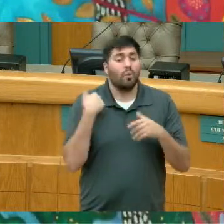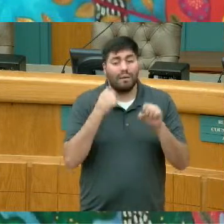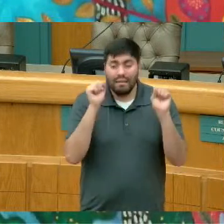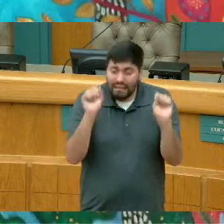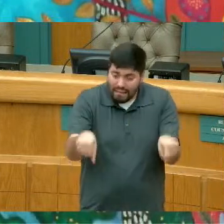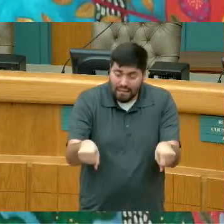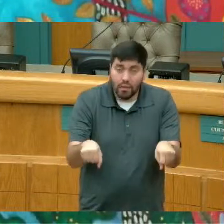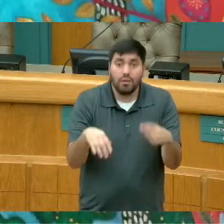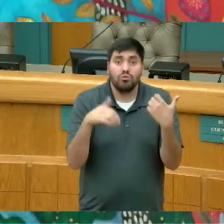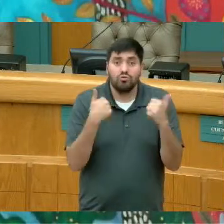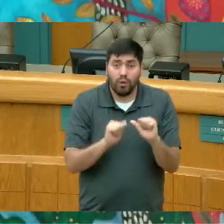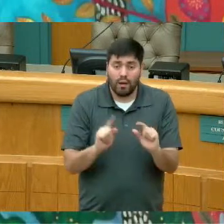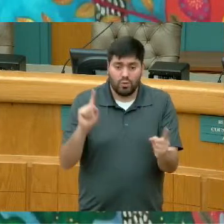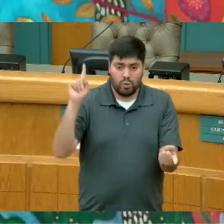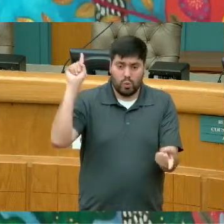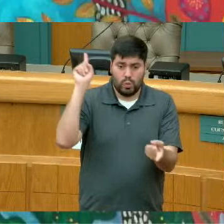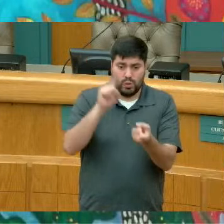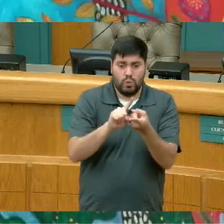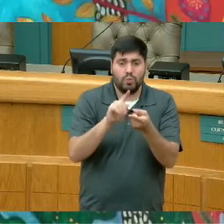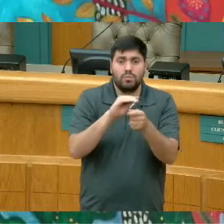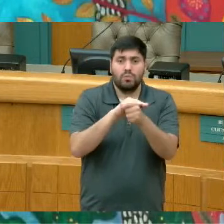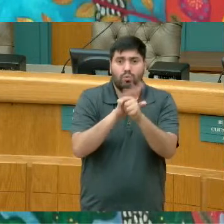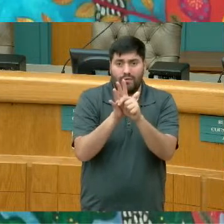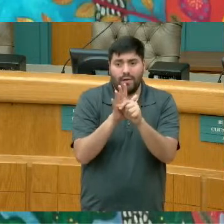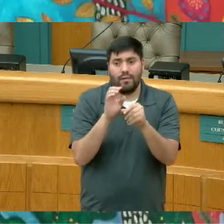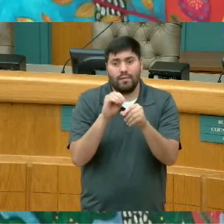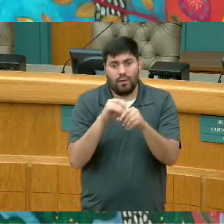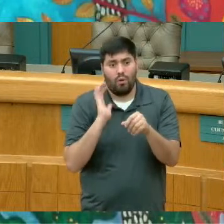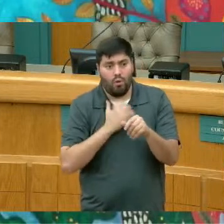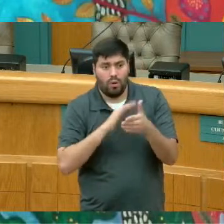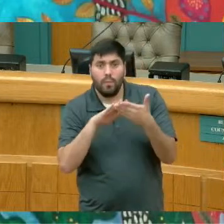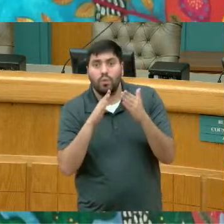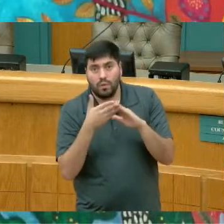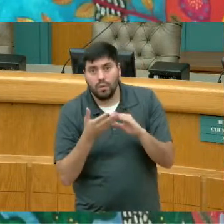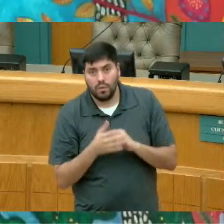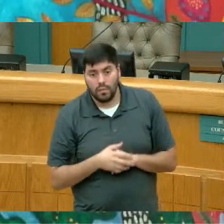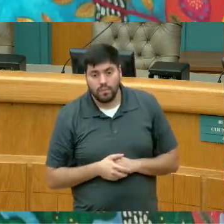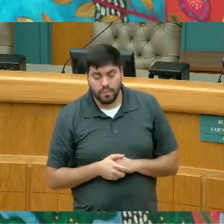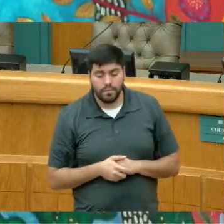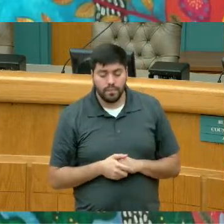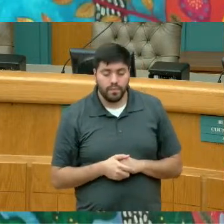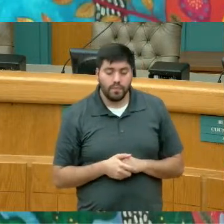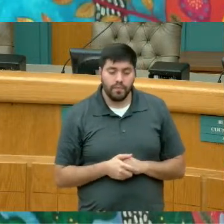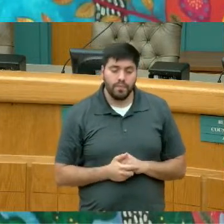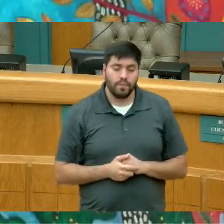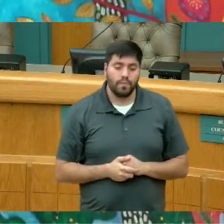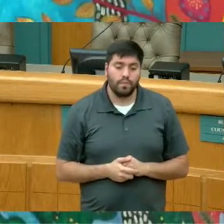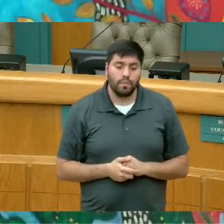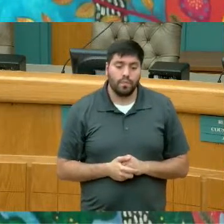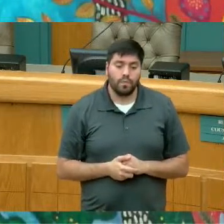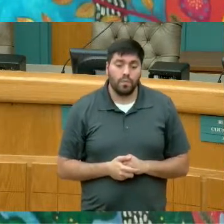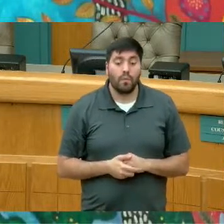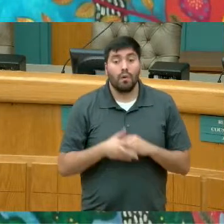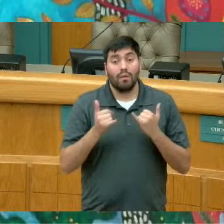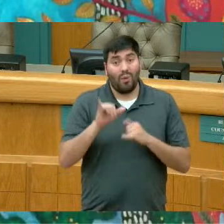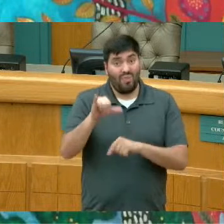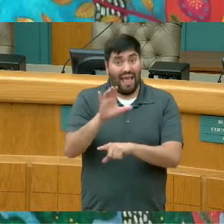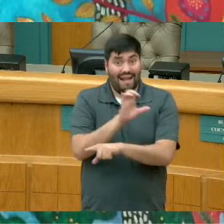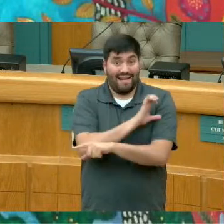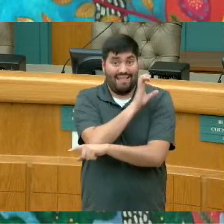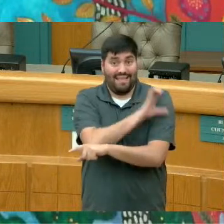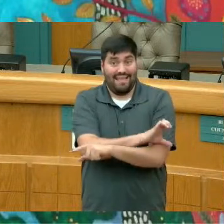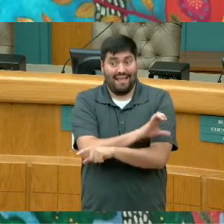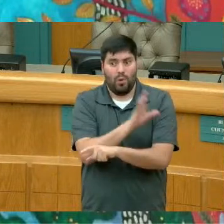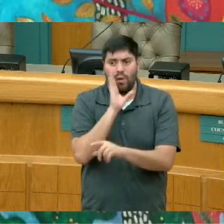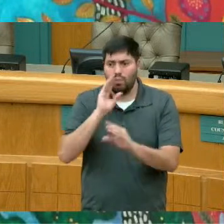everything that's in our power to reduce coronavirus in our community. And by having this clinic,